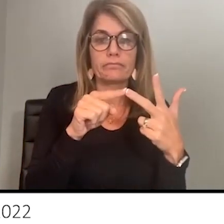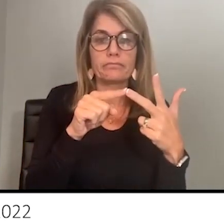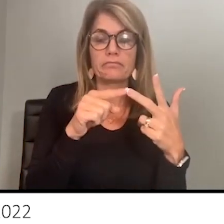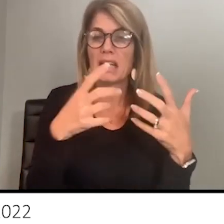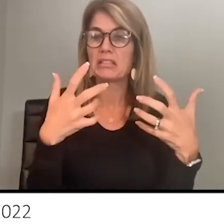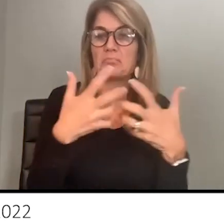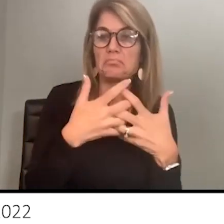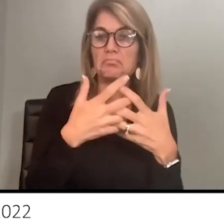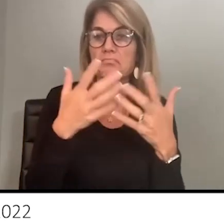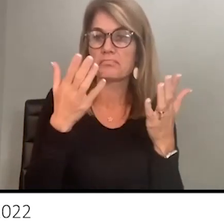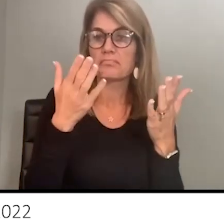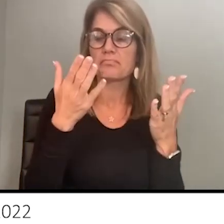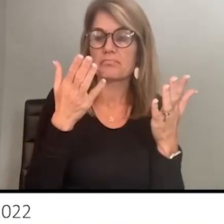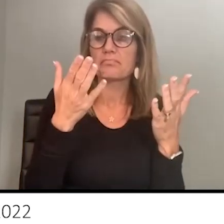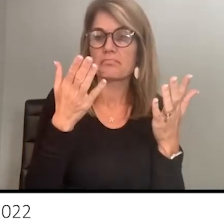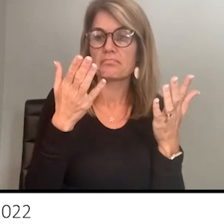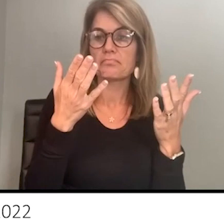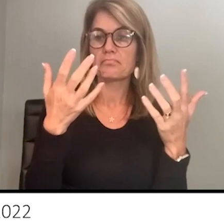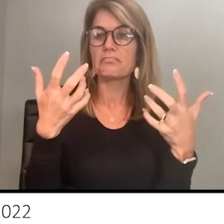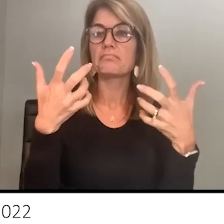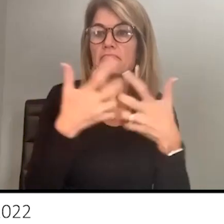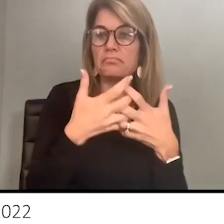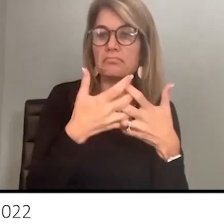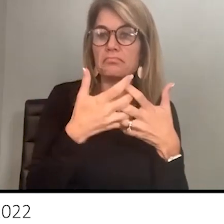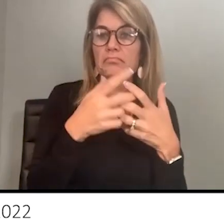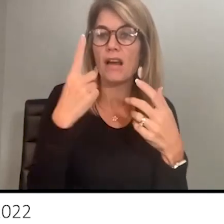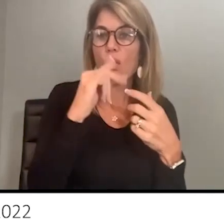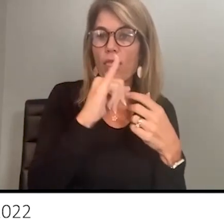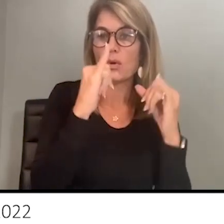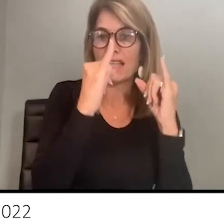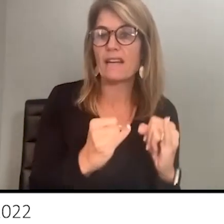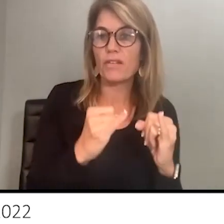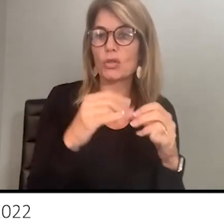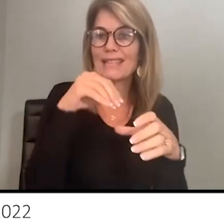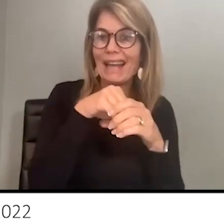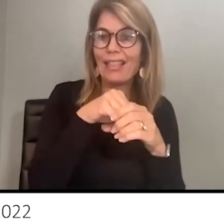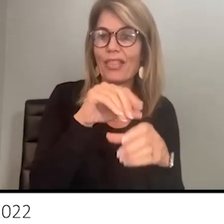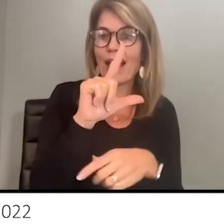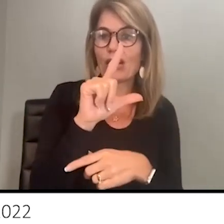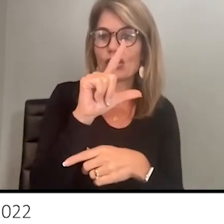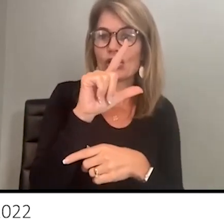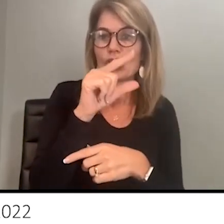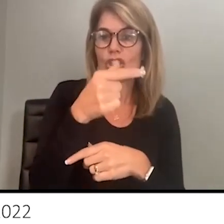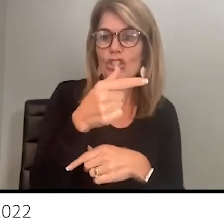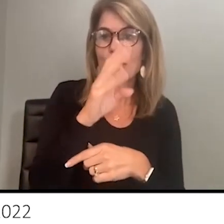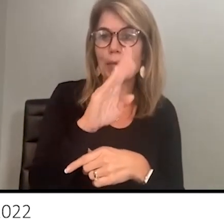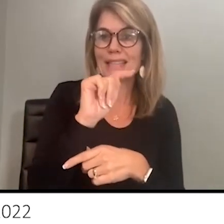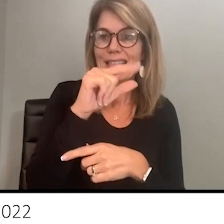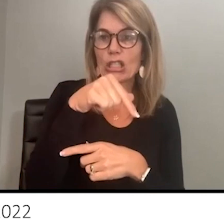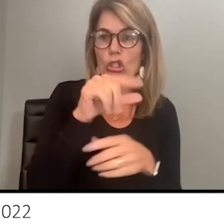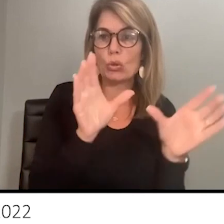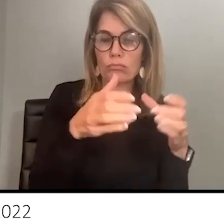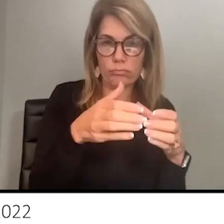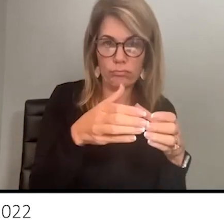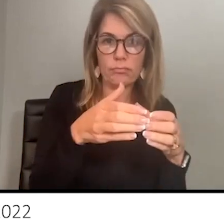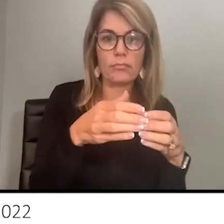or equipped to serve LGBTQI individuals. And another one of those is a workforce and